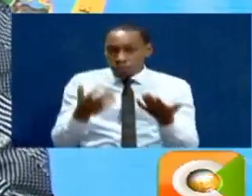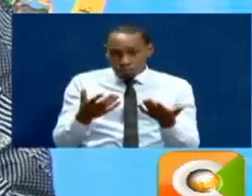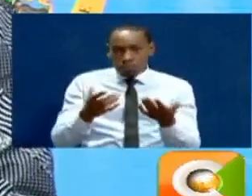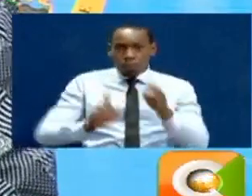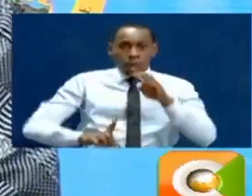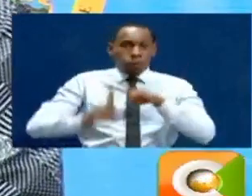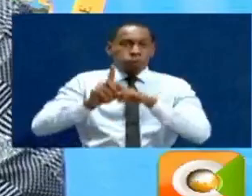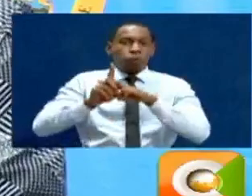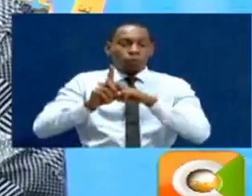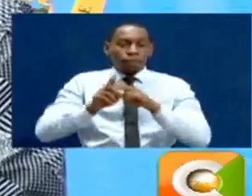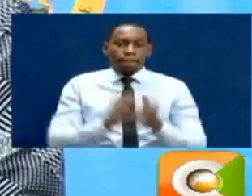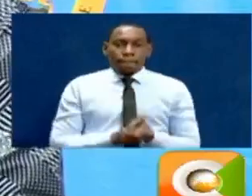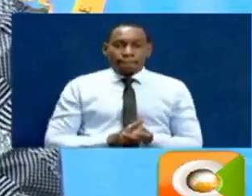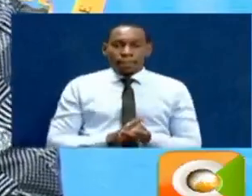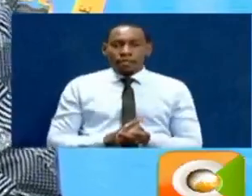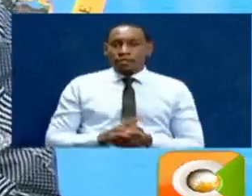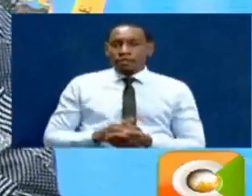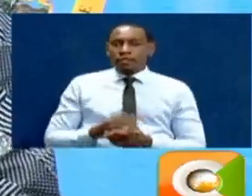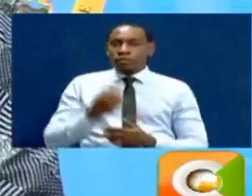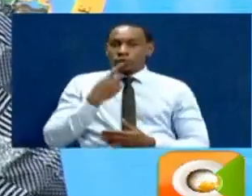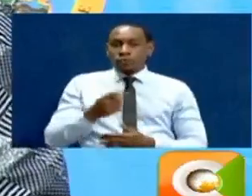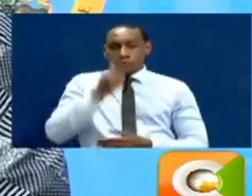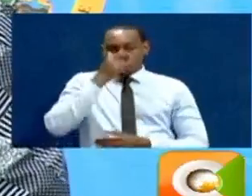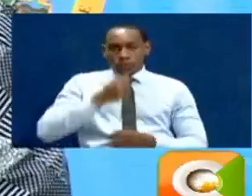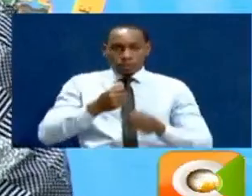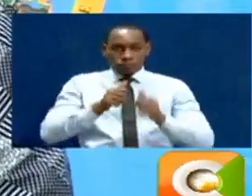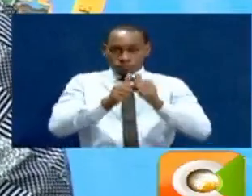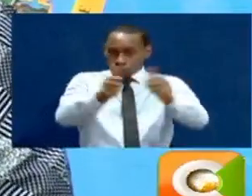were to arise. So I wish you well.